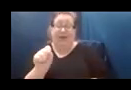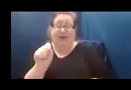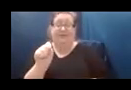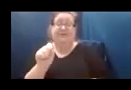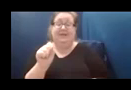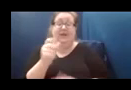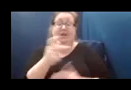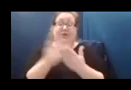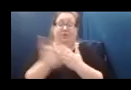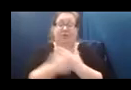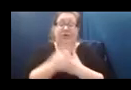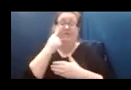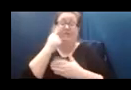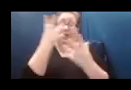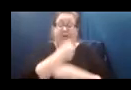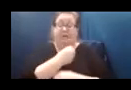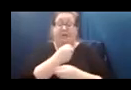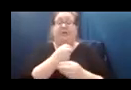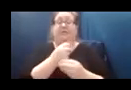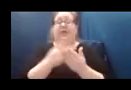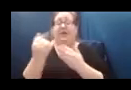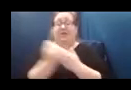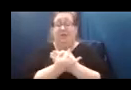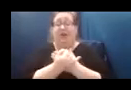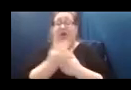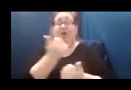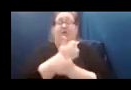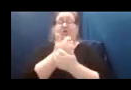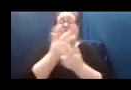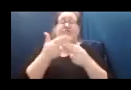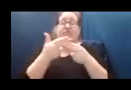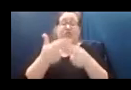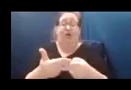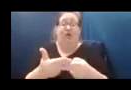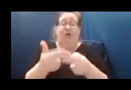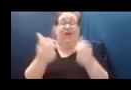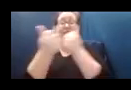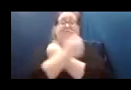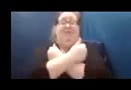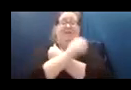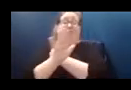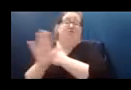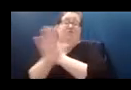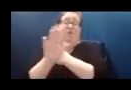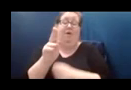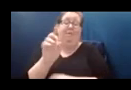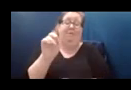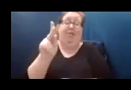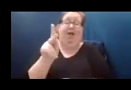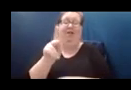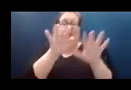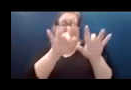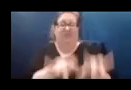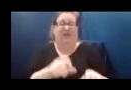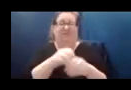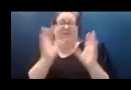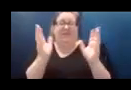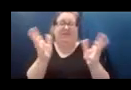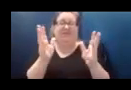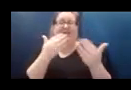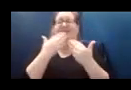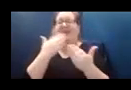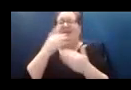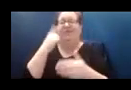beautification projects called Love Your Block. I will drop it in the chat, drop the information in the chat. Thank you so much for being